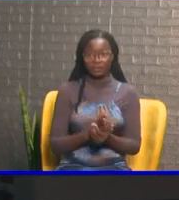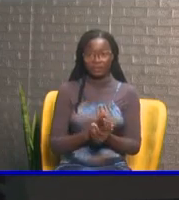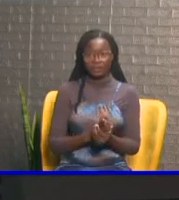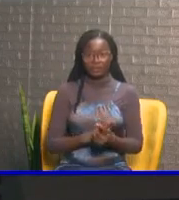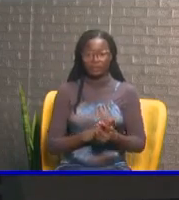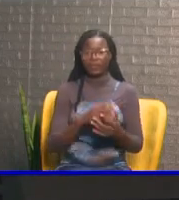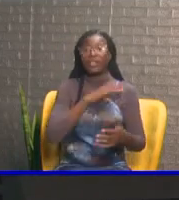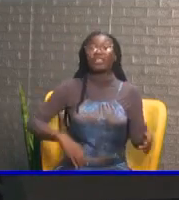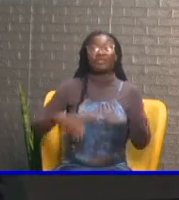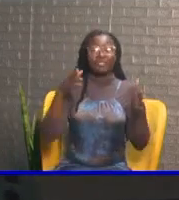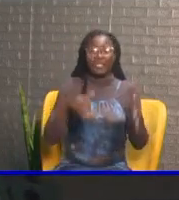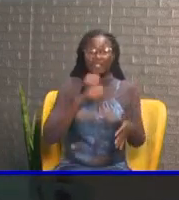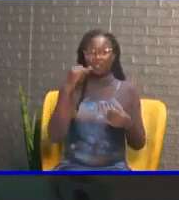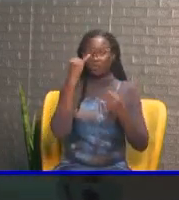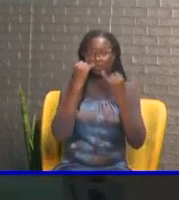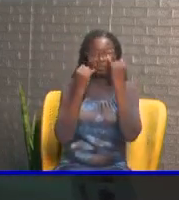Christianity is not a joke.